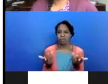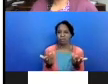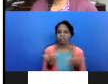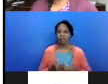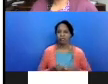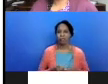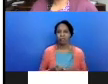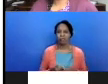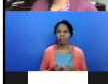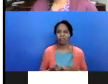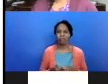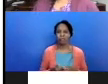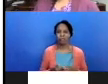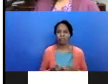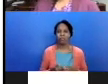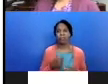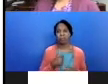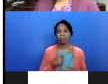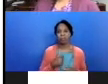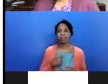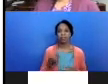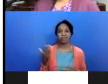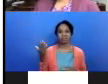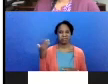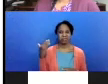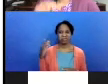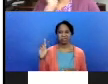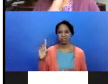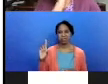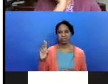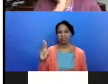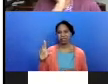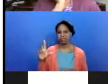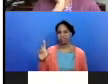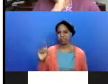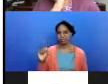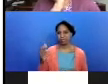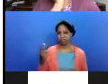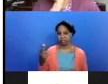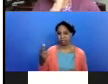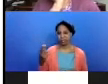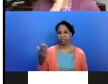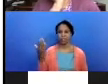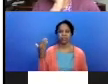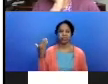it was in the 1990s, not as it is now. But in the 1990s, I really,